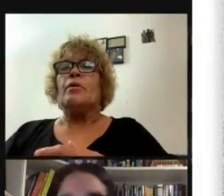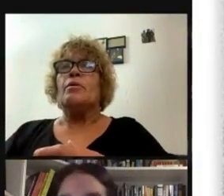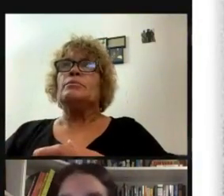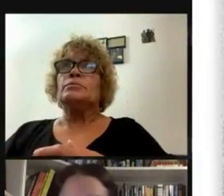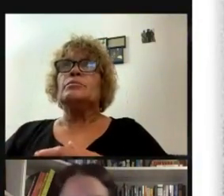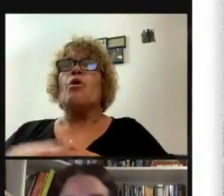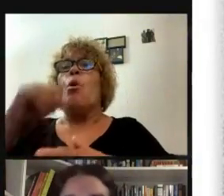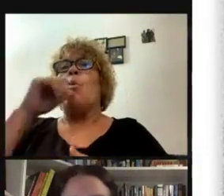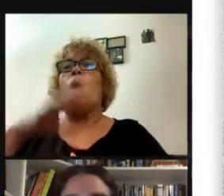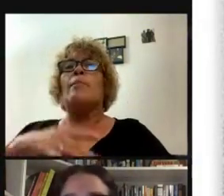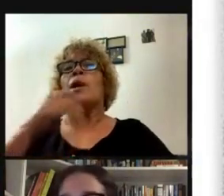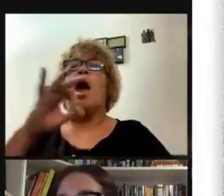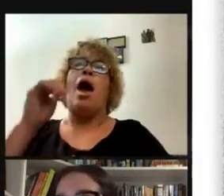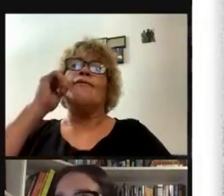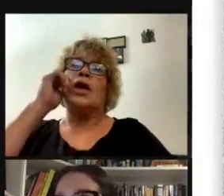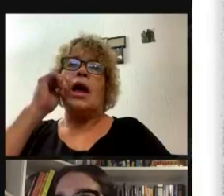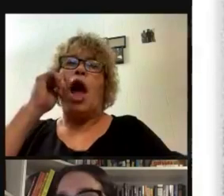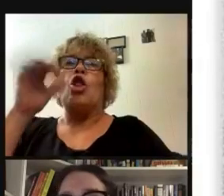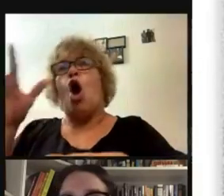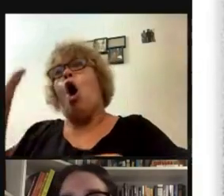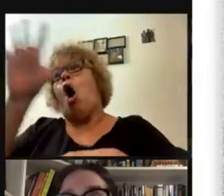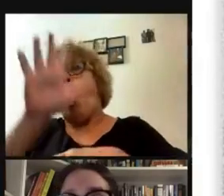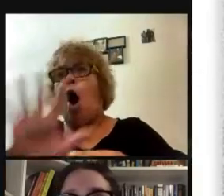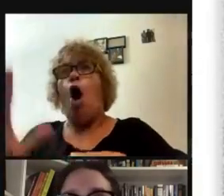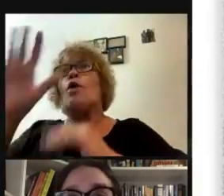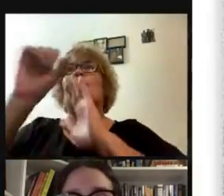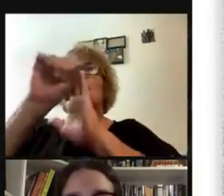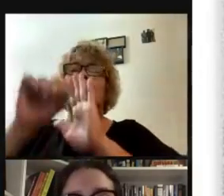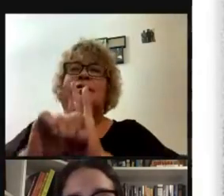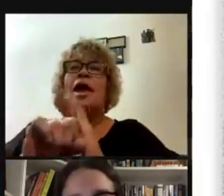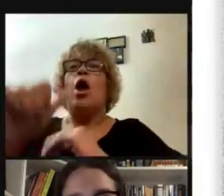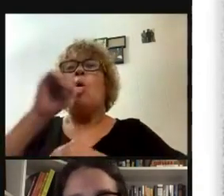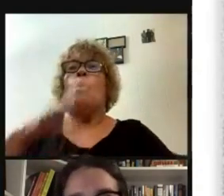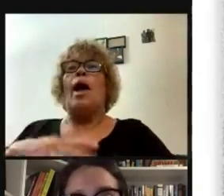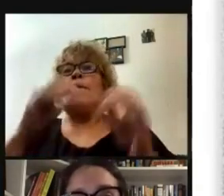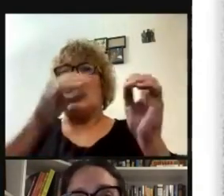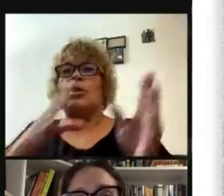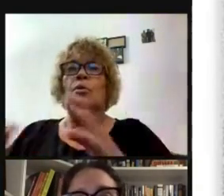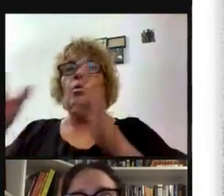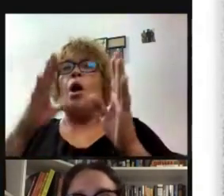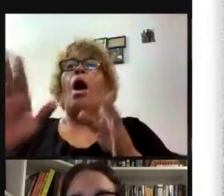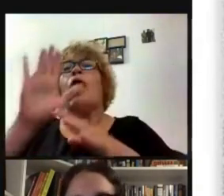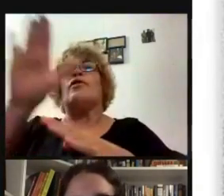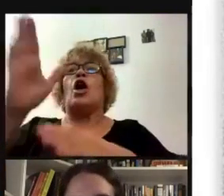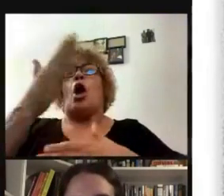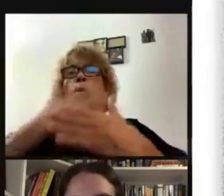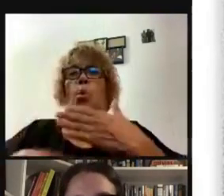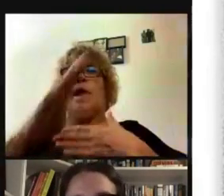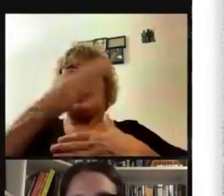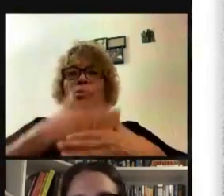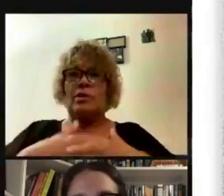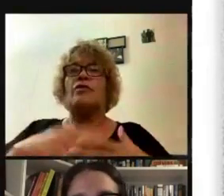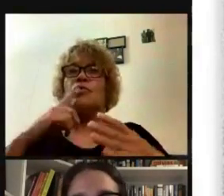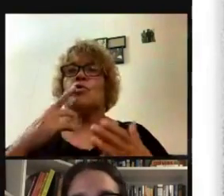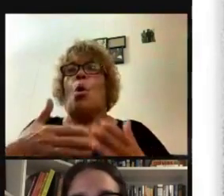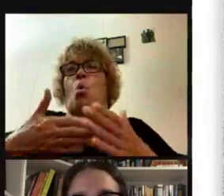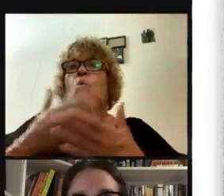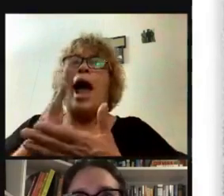of color across the state and women organizing around reproductive rights really